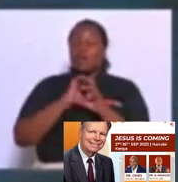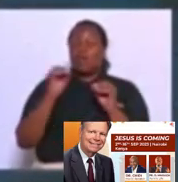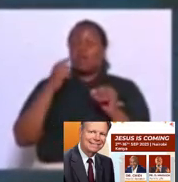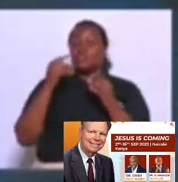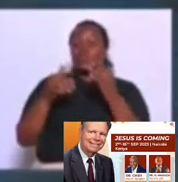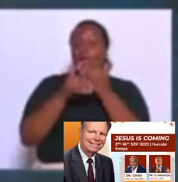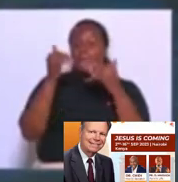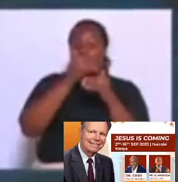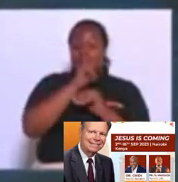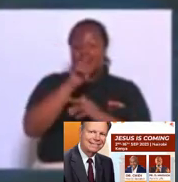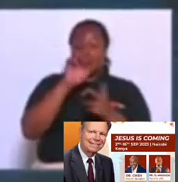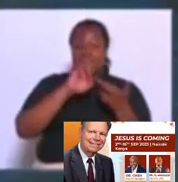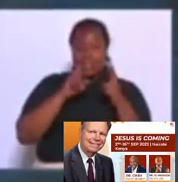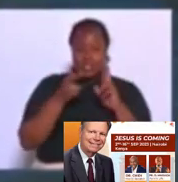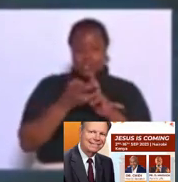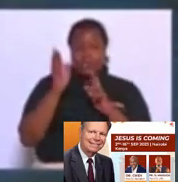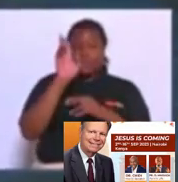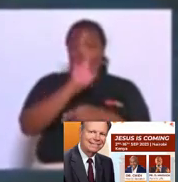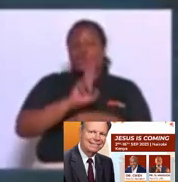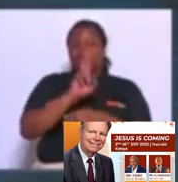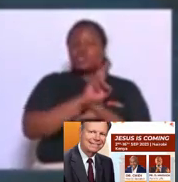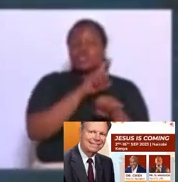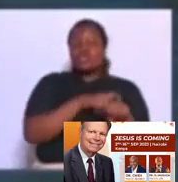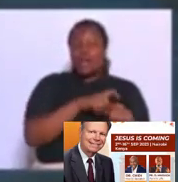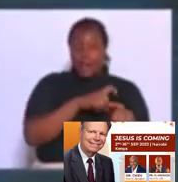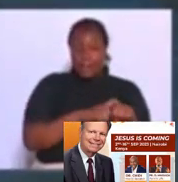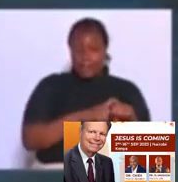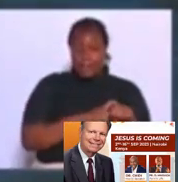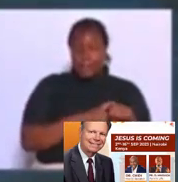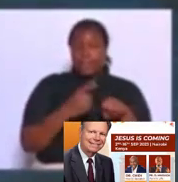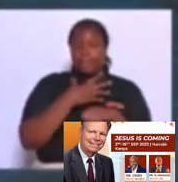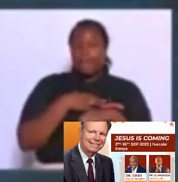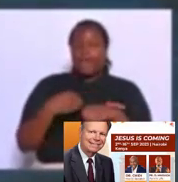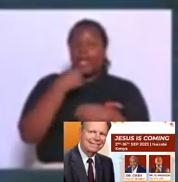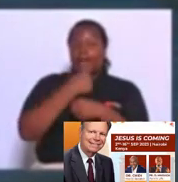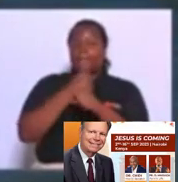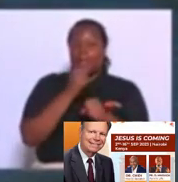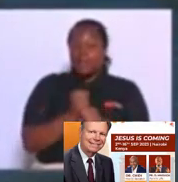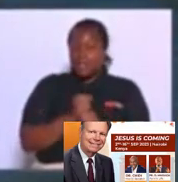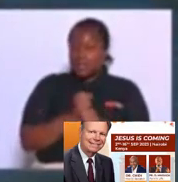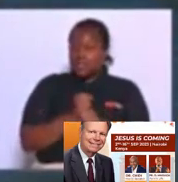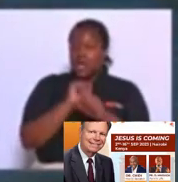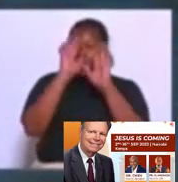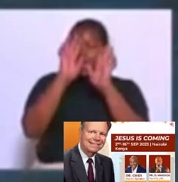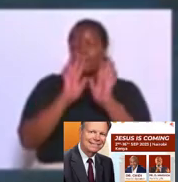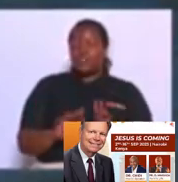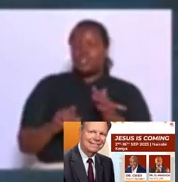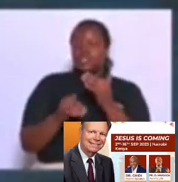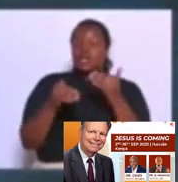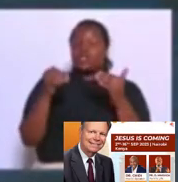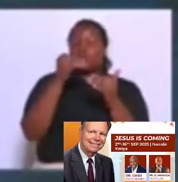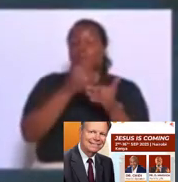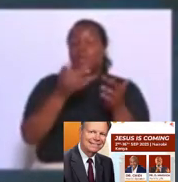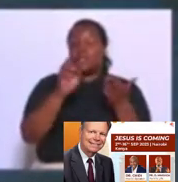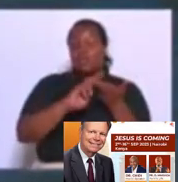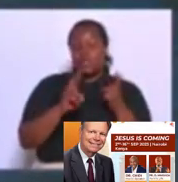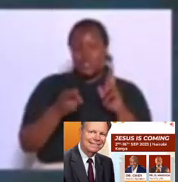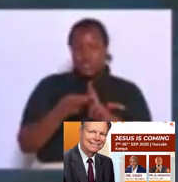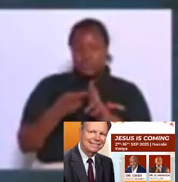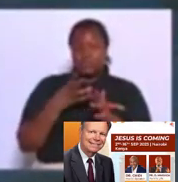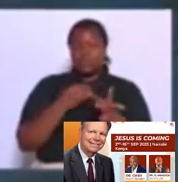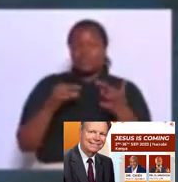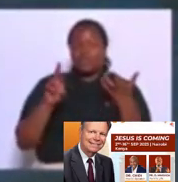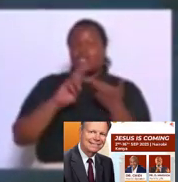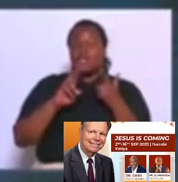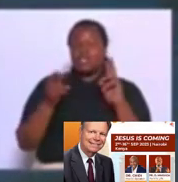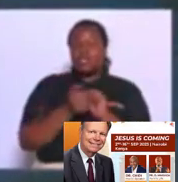these relationships by spending time, making it a priority to build these relationships. Relationships